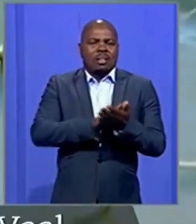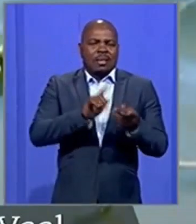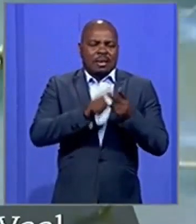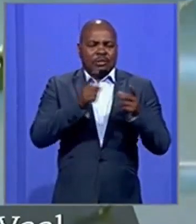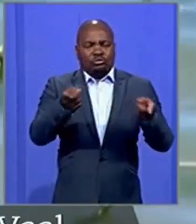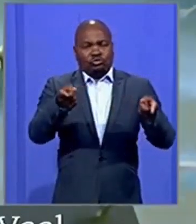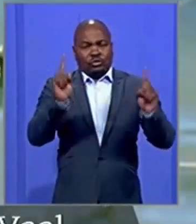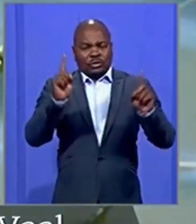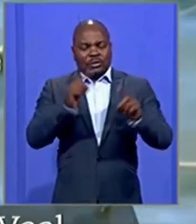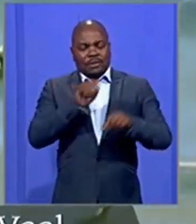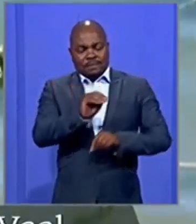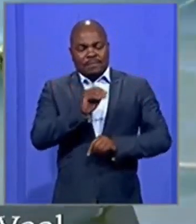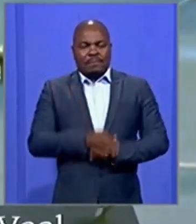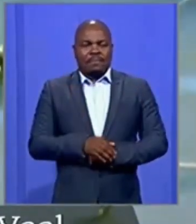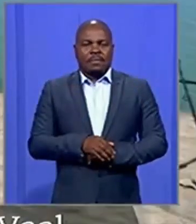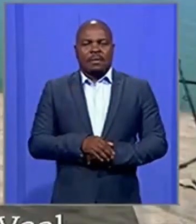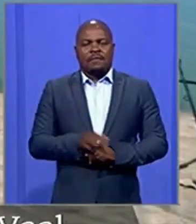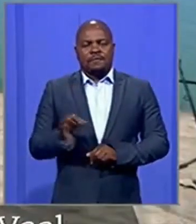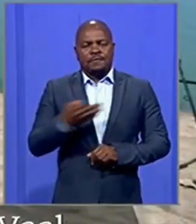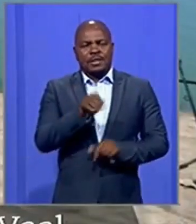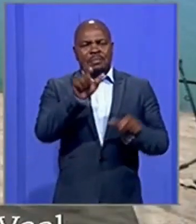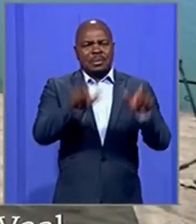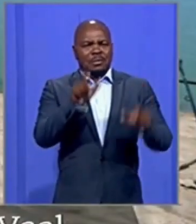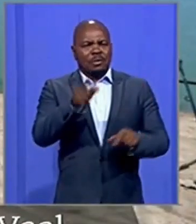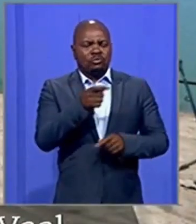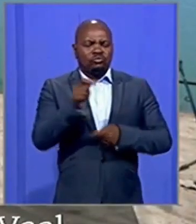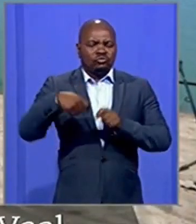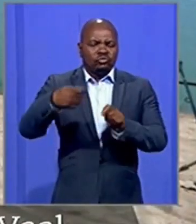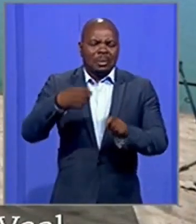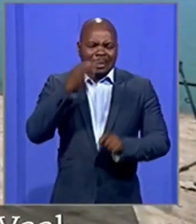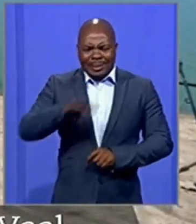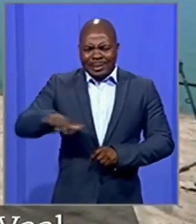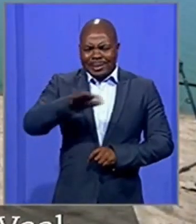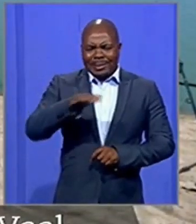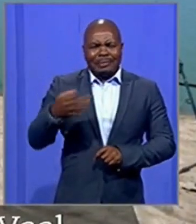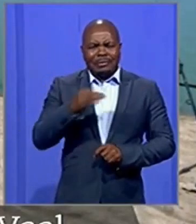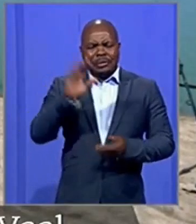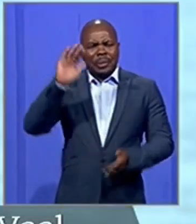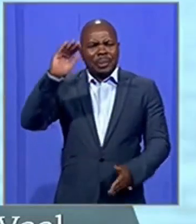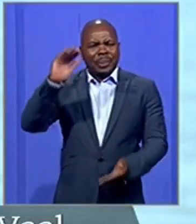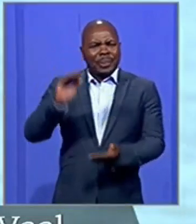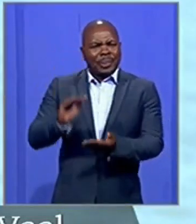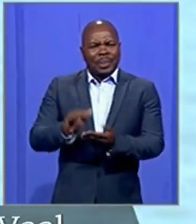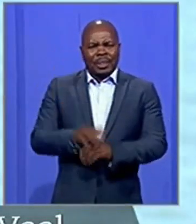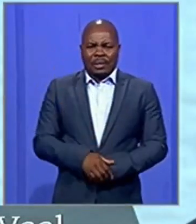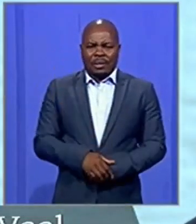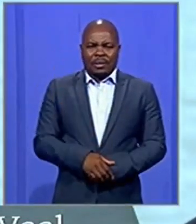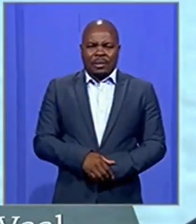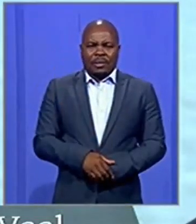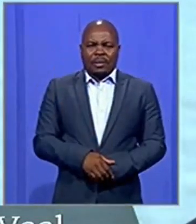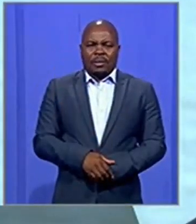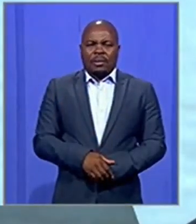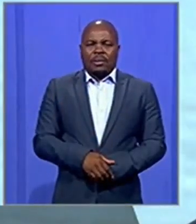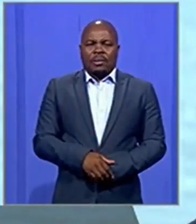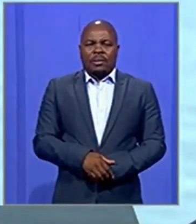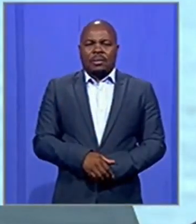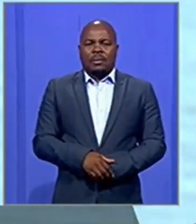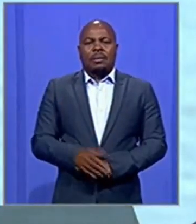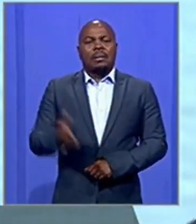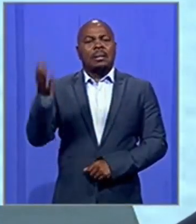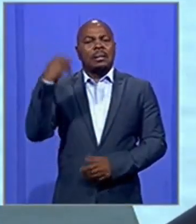kotsi. Barei ba dihlapi ba selegae ba re ba lemogile phokotšego ya dihlapi. Tšara dihlapi mo Van Cleves. So no, last week